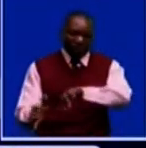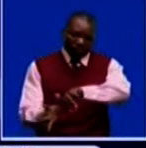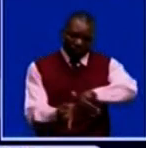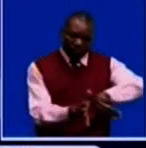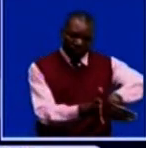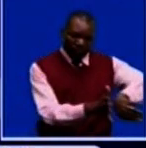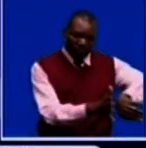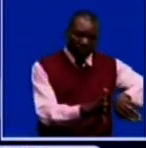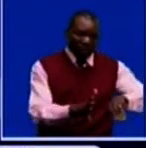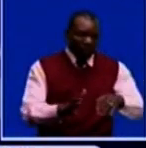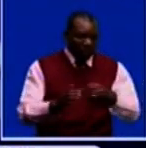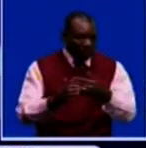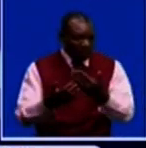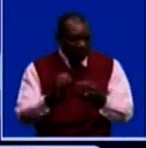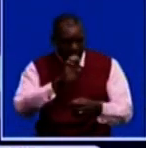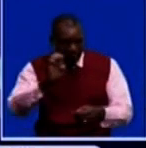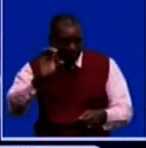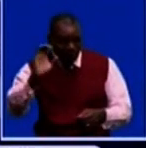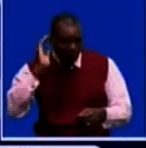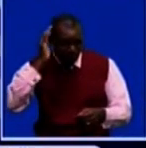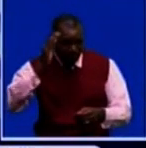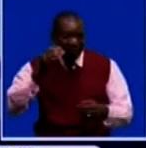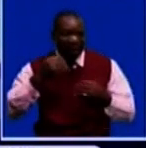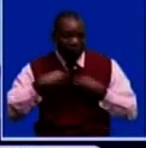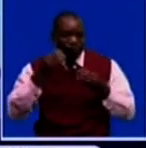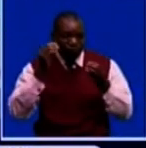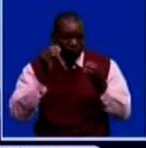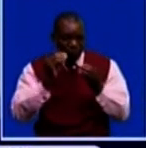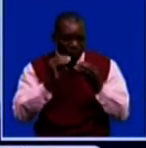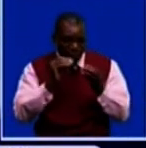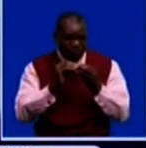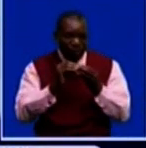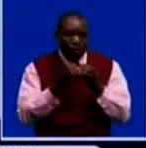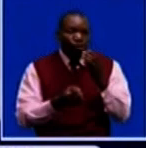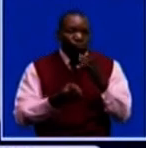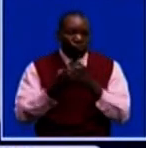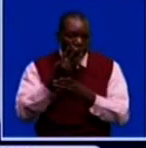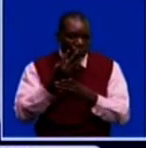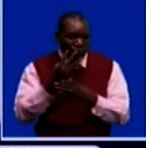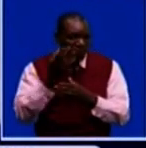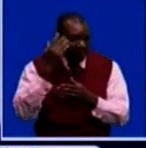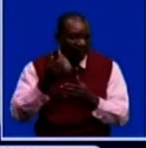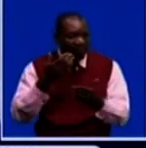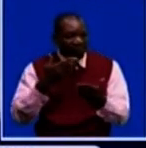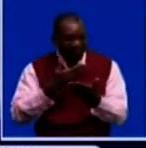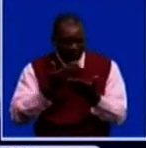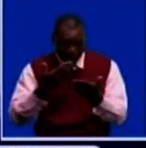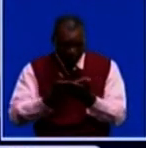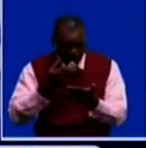Government has projected a bumper harvest in Eastern Province following the early distribution of farming inputs to farmers under